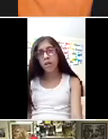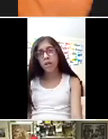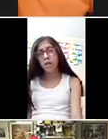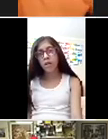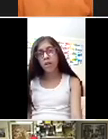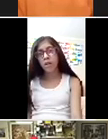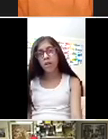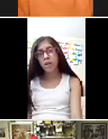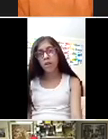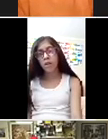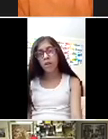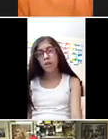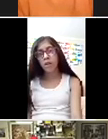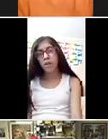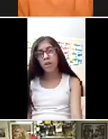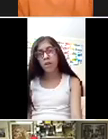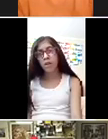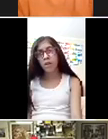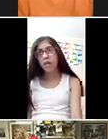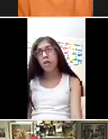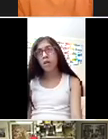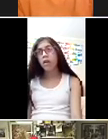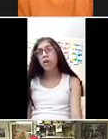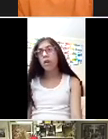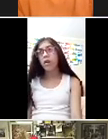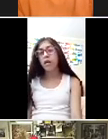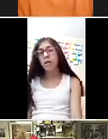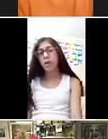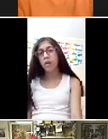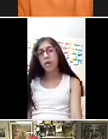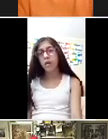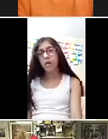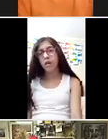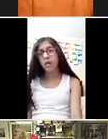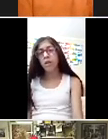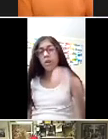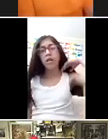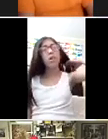Mm-hmm. Baby. You were once a baby yourself.